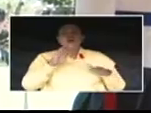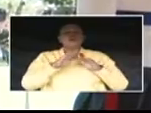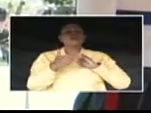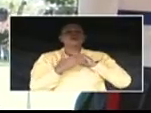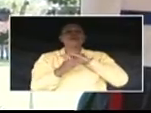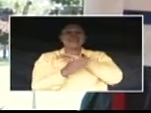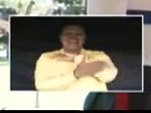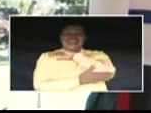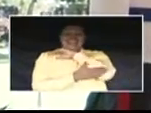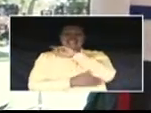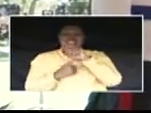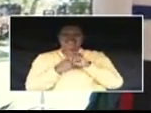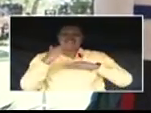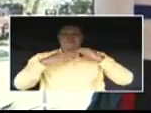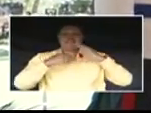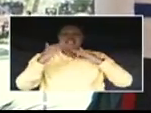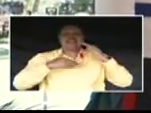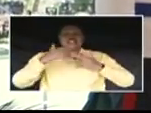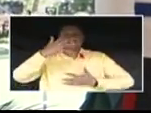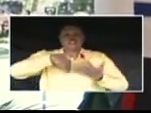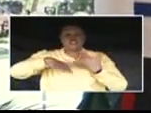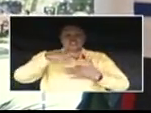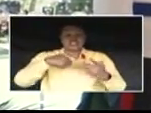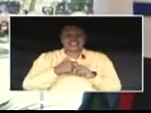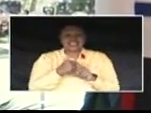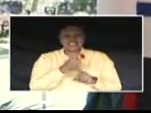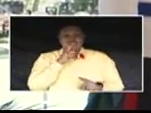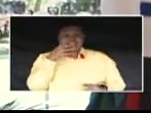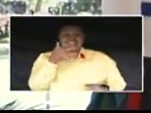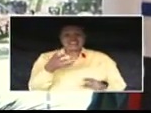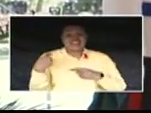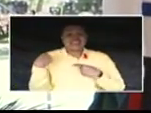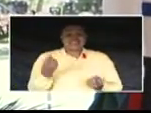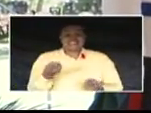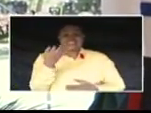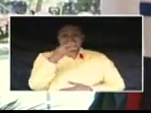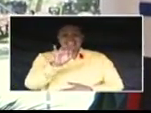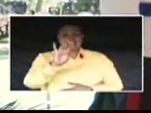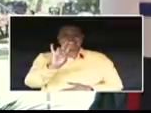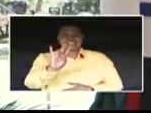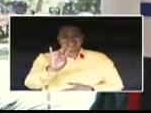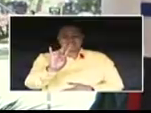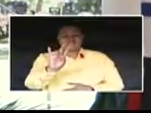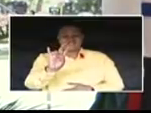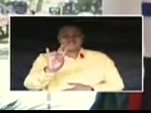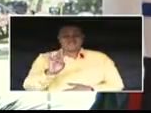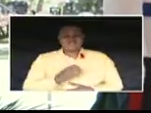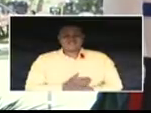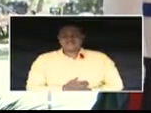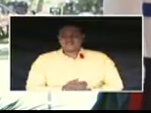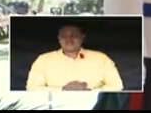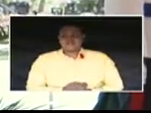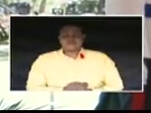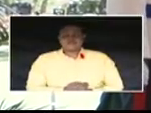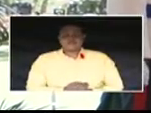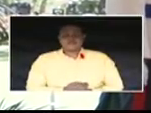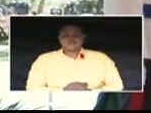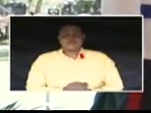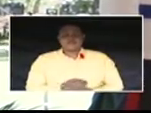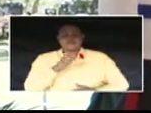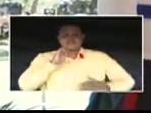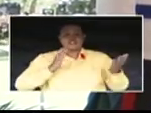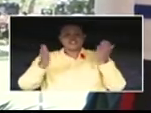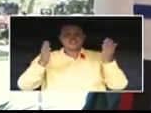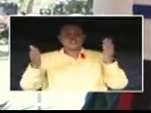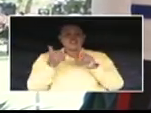National Building Society, he's been there since 1997 and has served